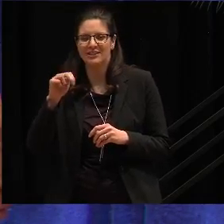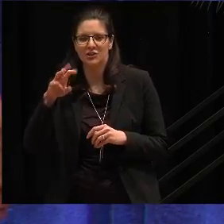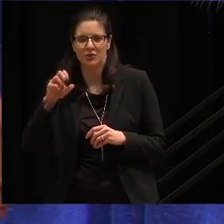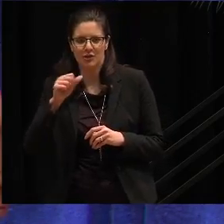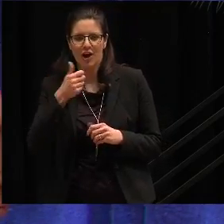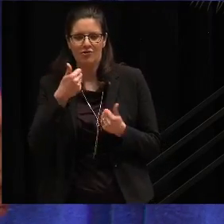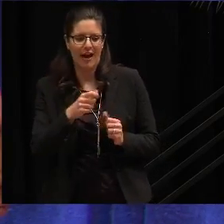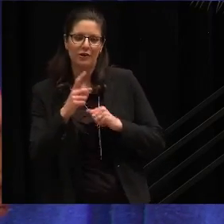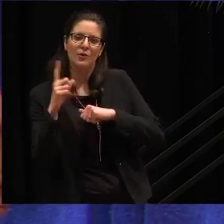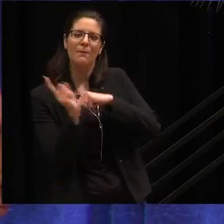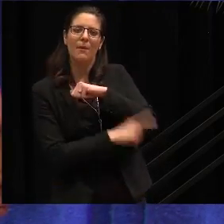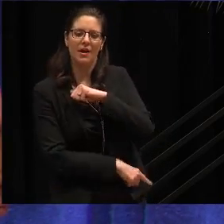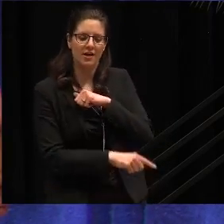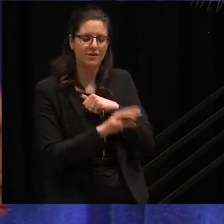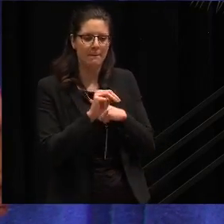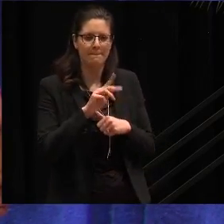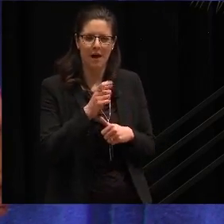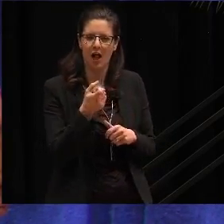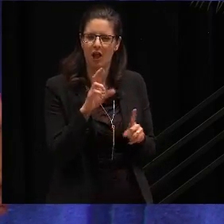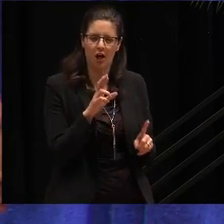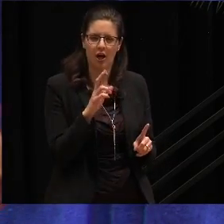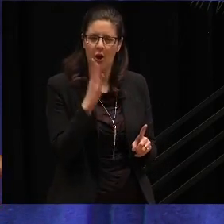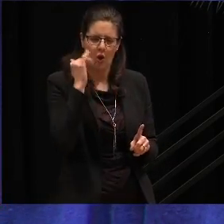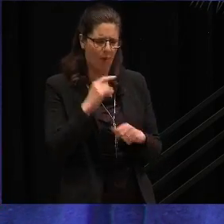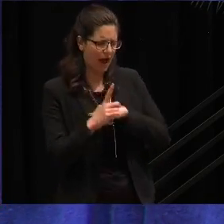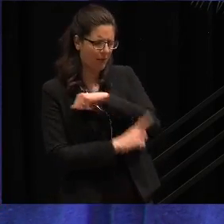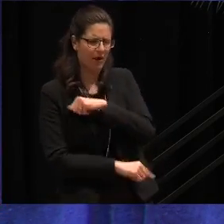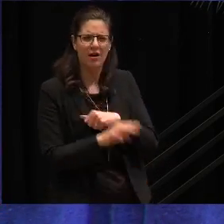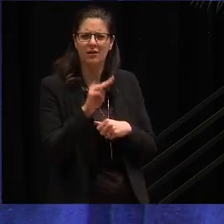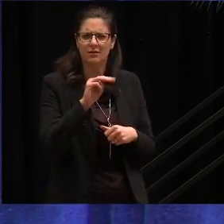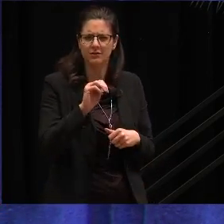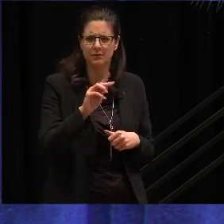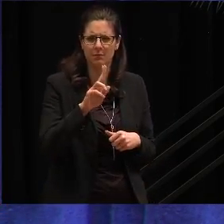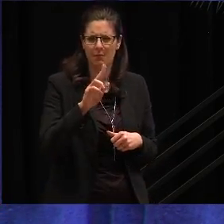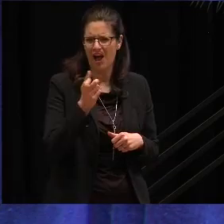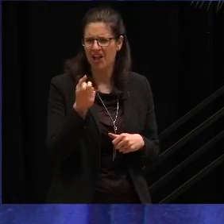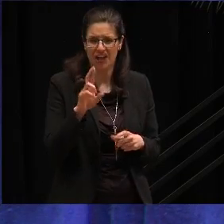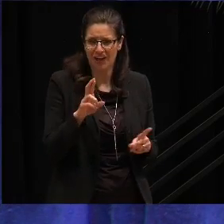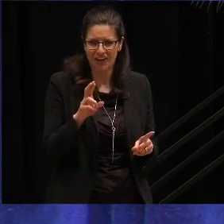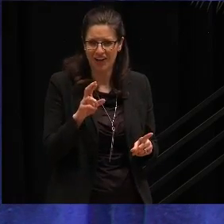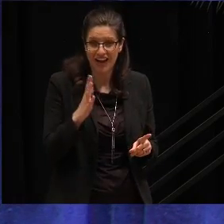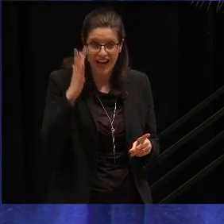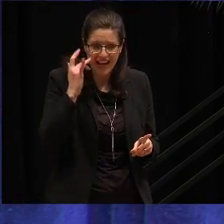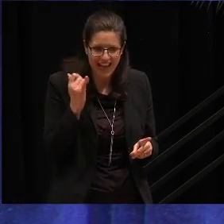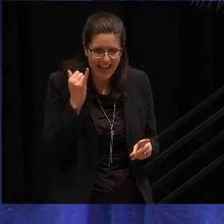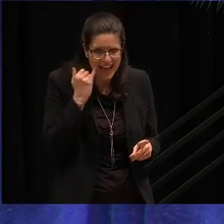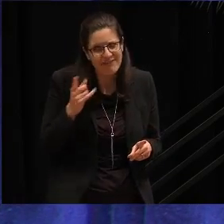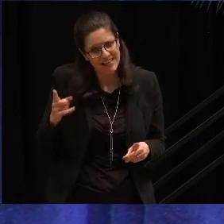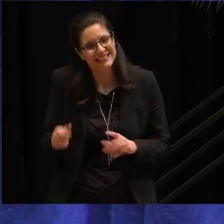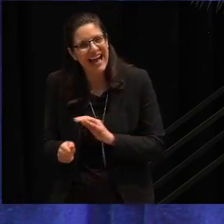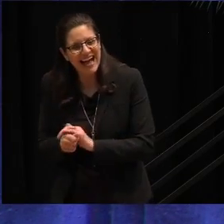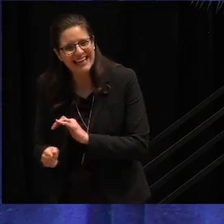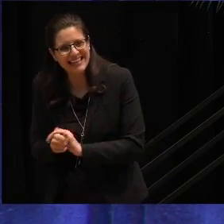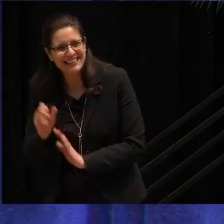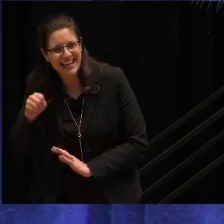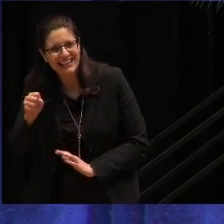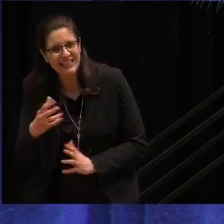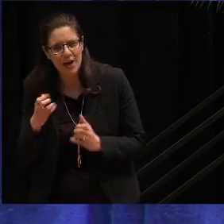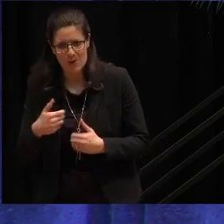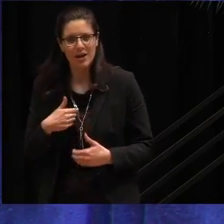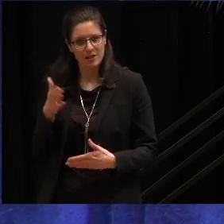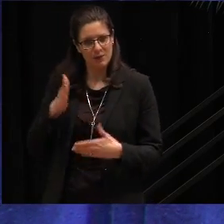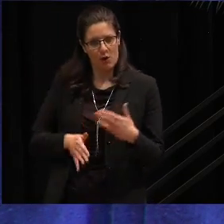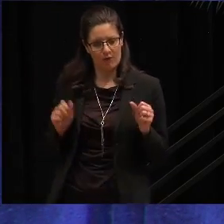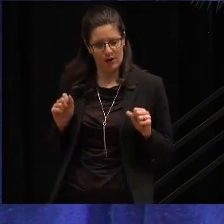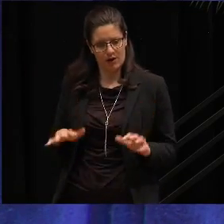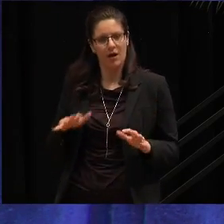think that's the answer that we have. Why would he want to vilify Mueller if he didn't have something to hide? I agree. I want this to be over.